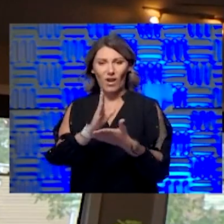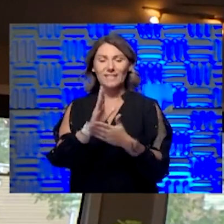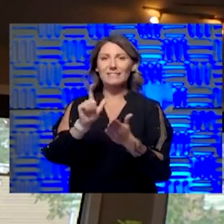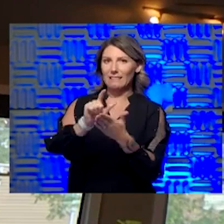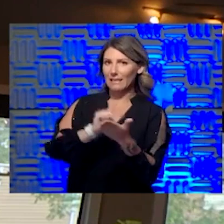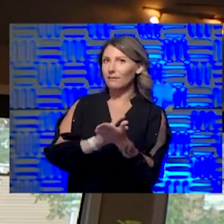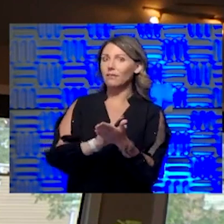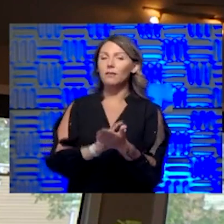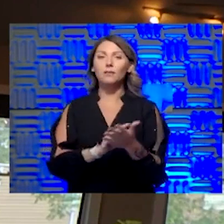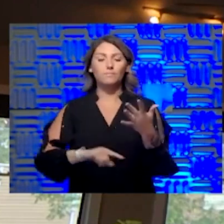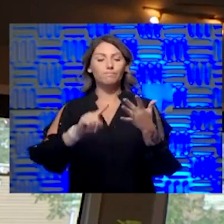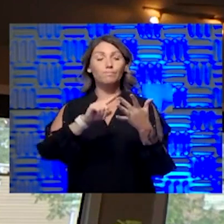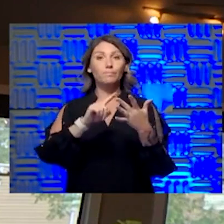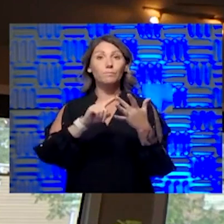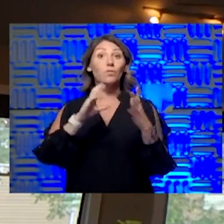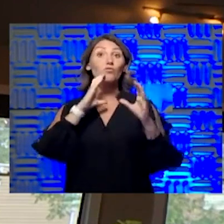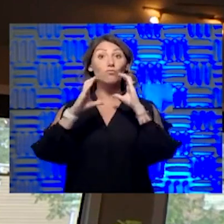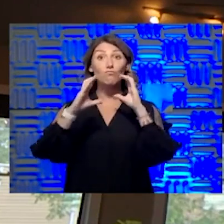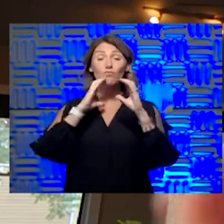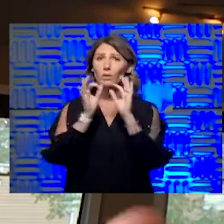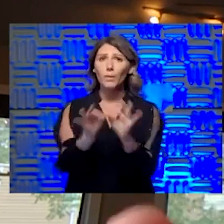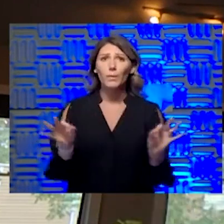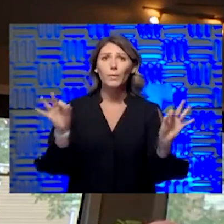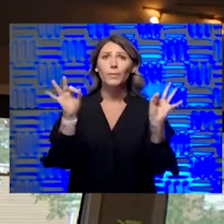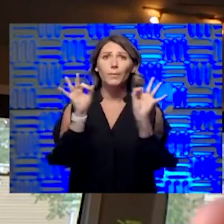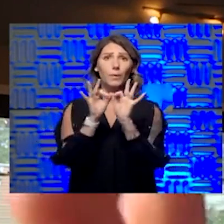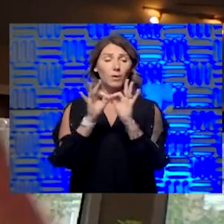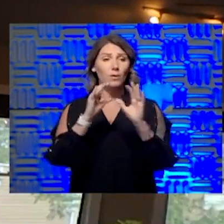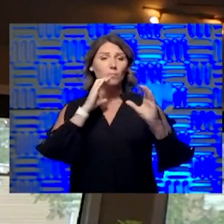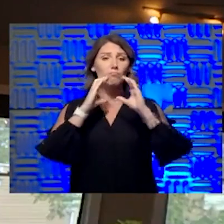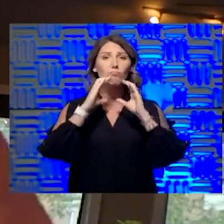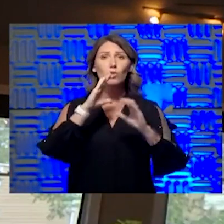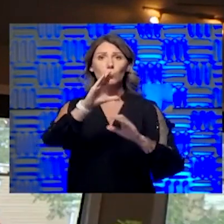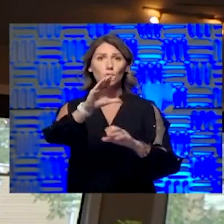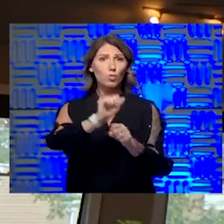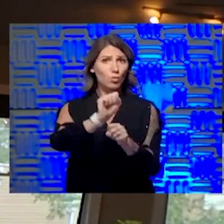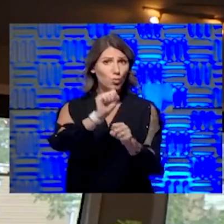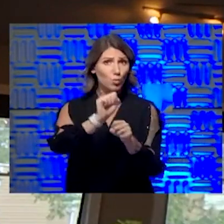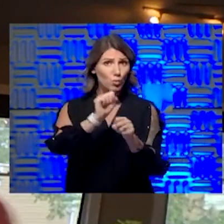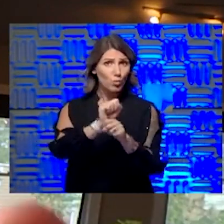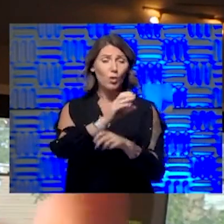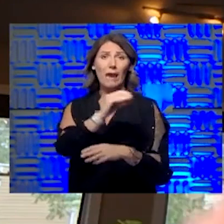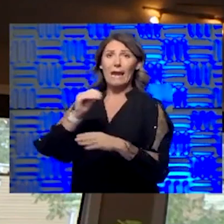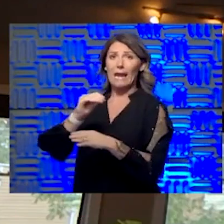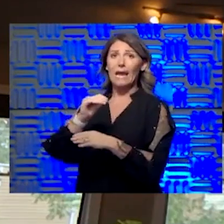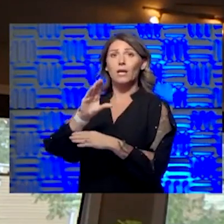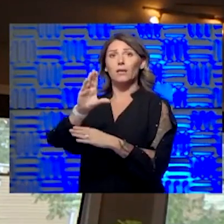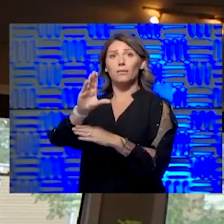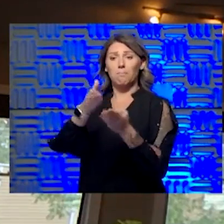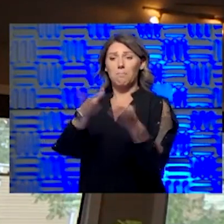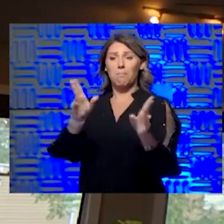through that. But we, at the very fundamental level, we think there are 5 things that every business ought to